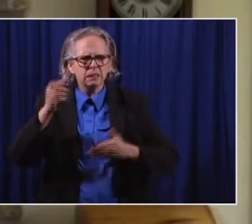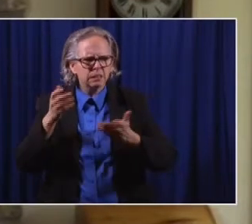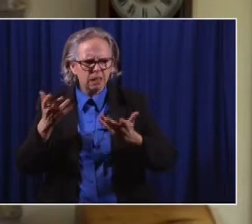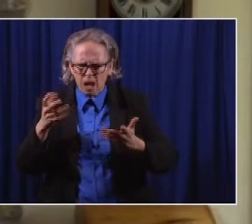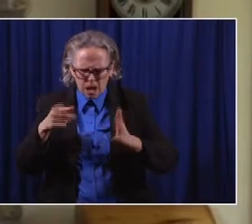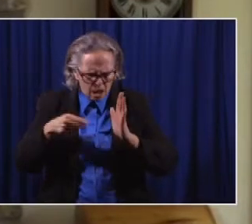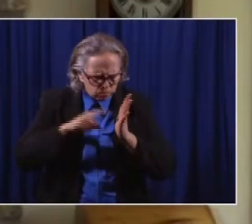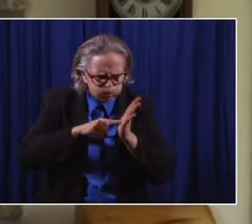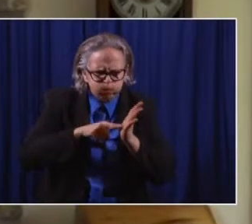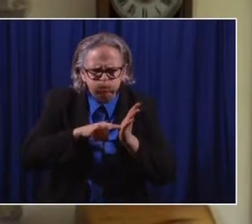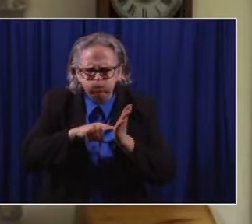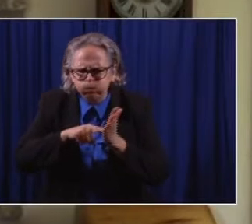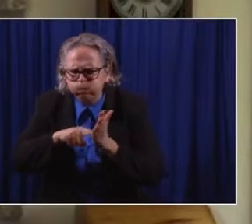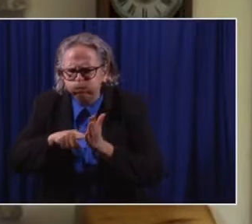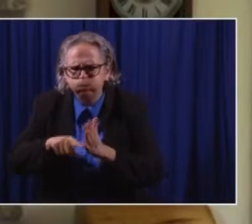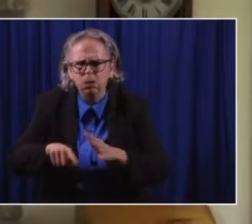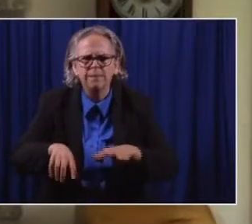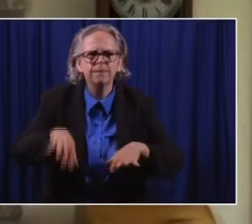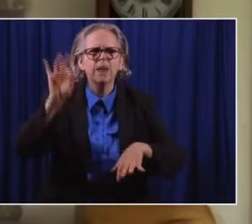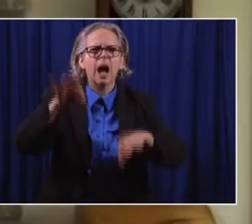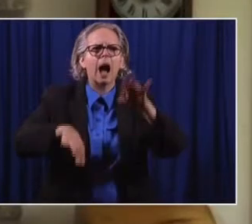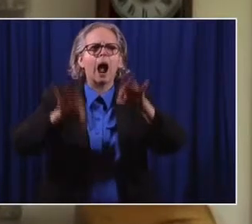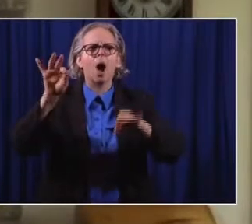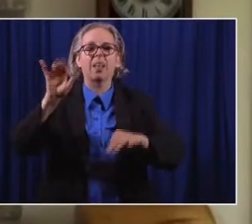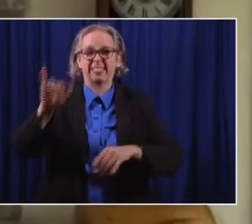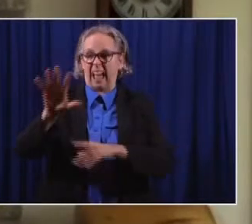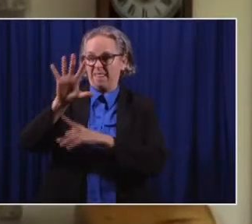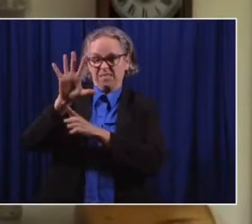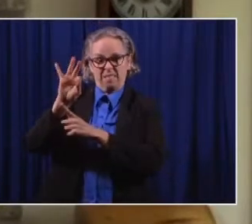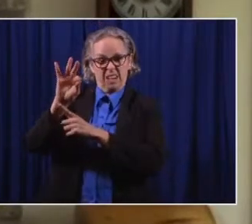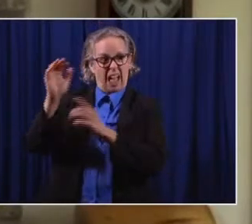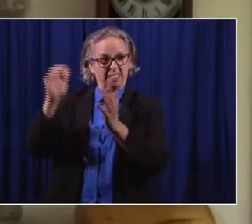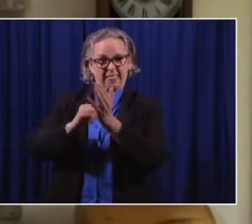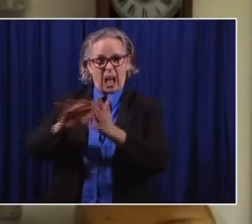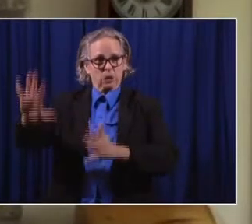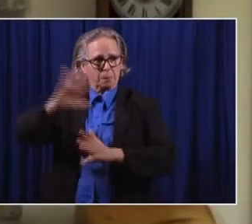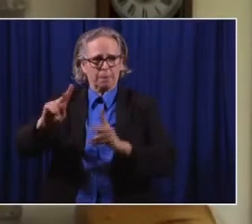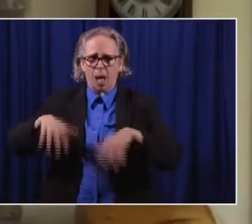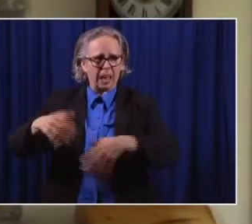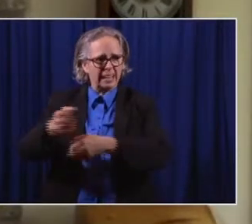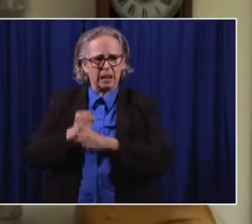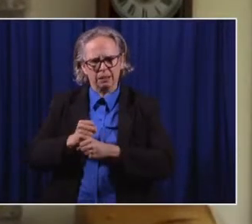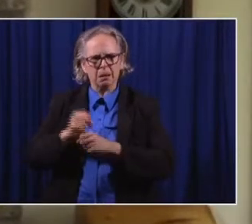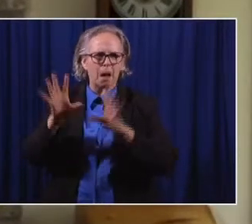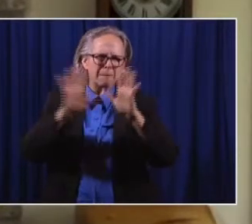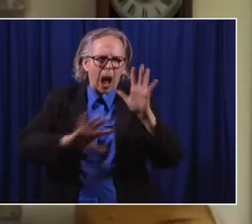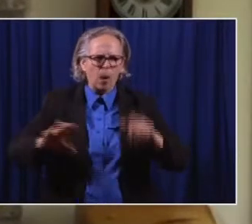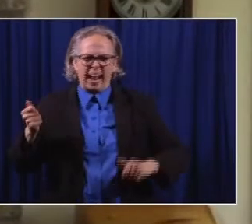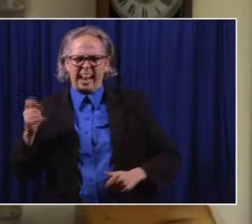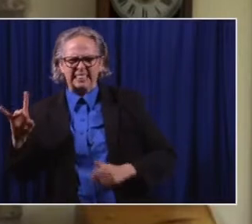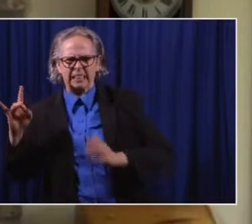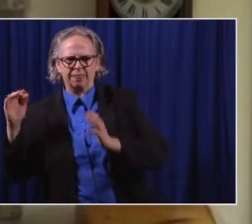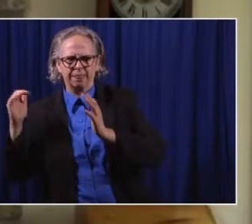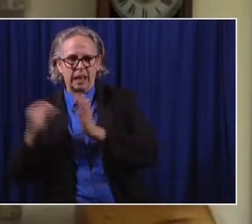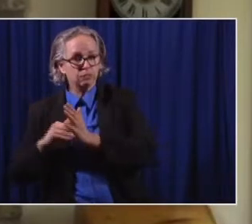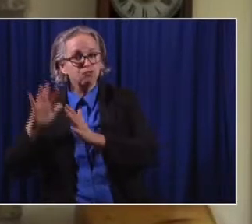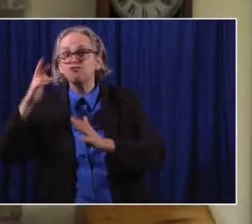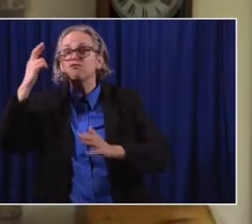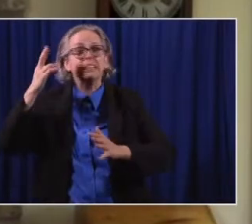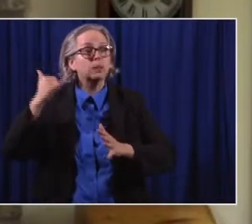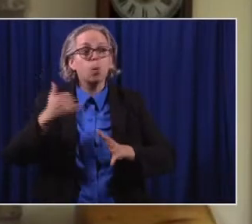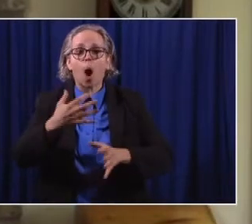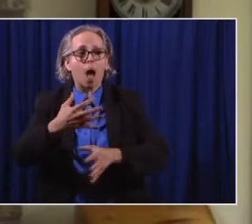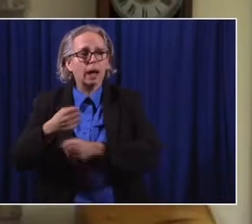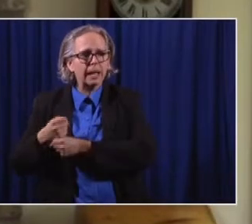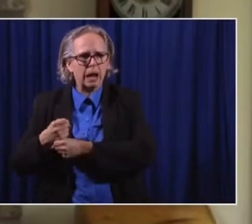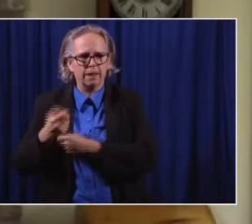group, approximately 18,900 were already registered to vote, and an additional 7,500